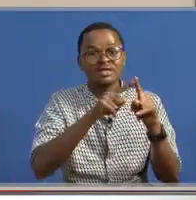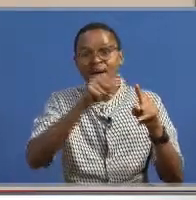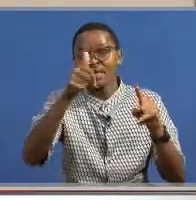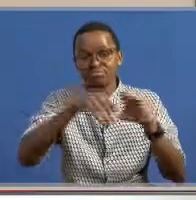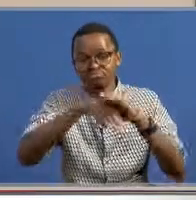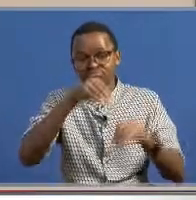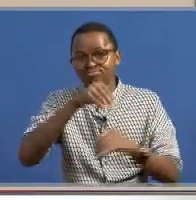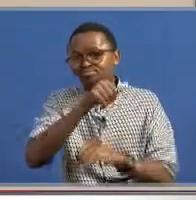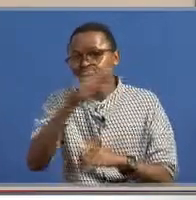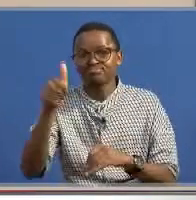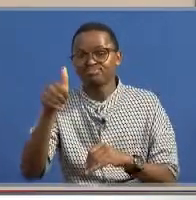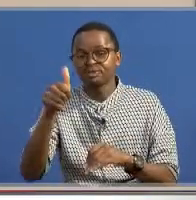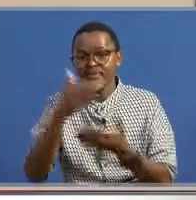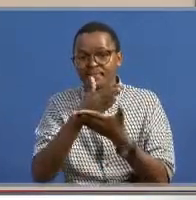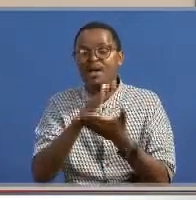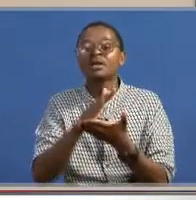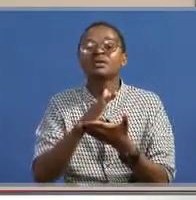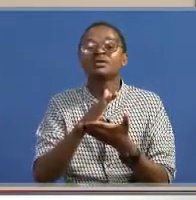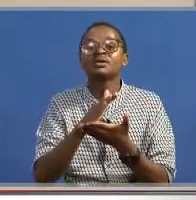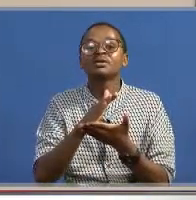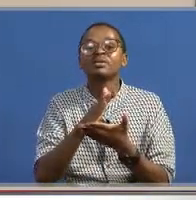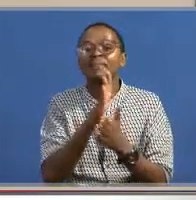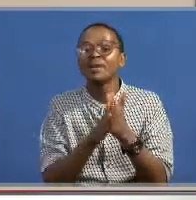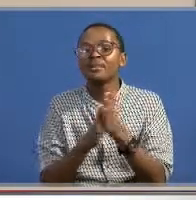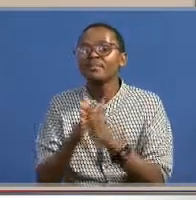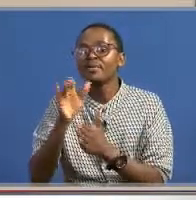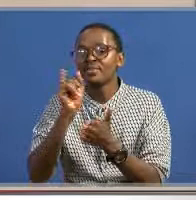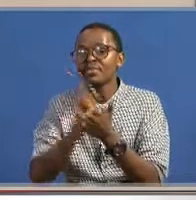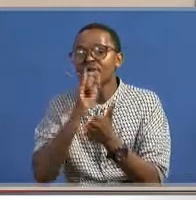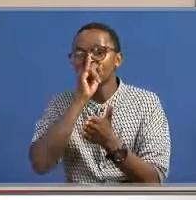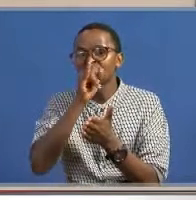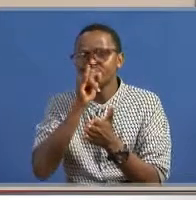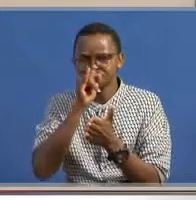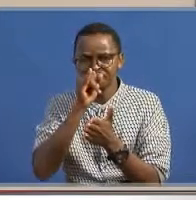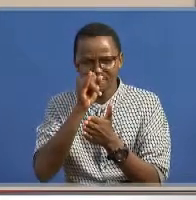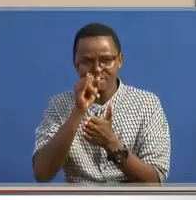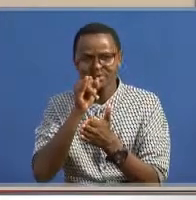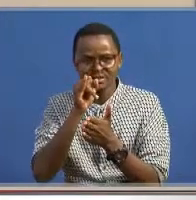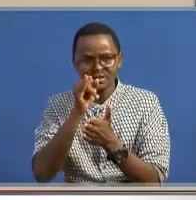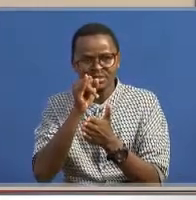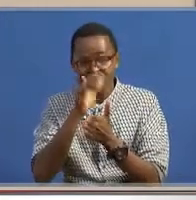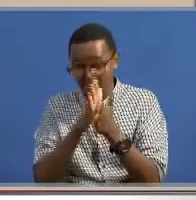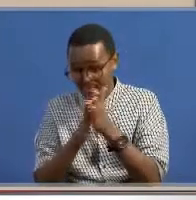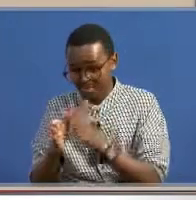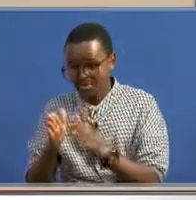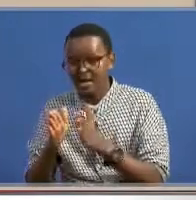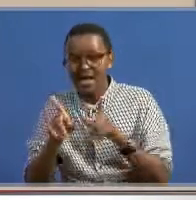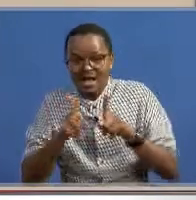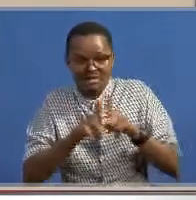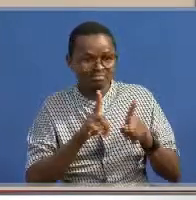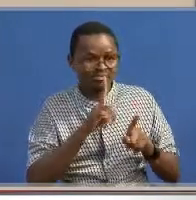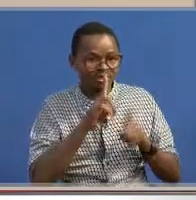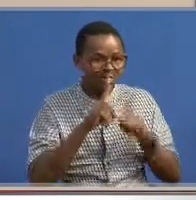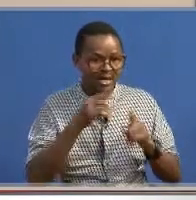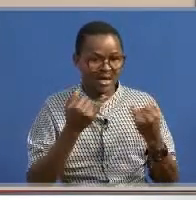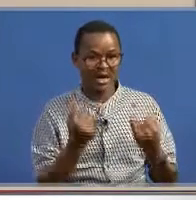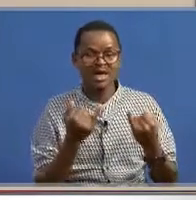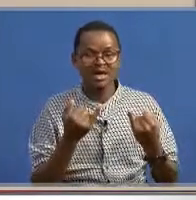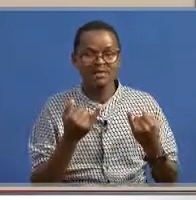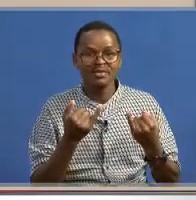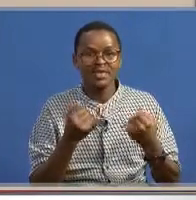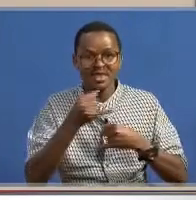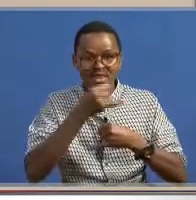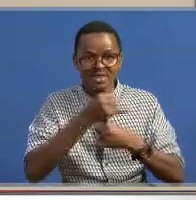out. And this is part of the preparedness that is being put in place. But as we speak now, there's